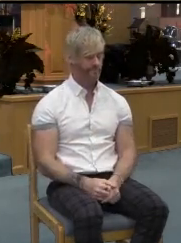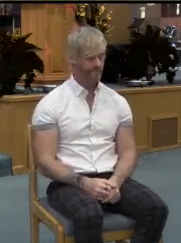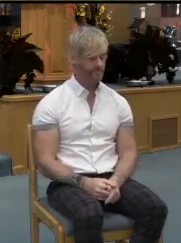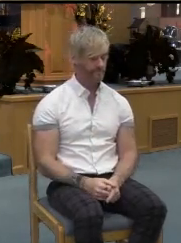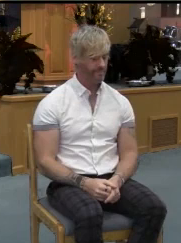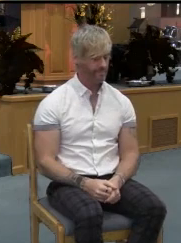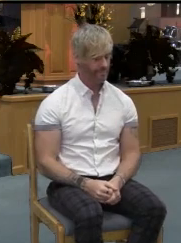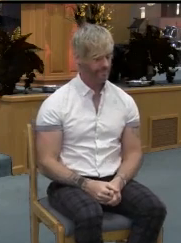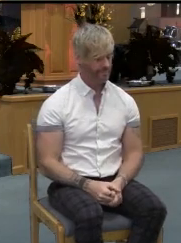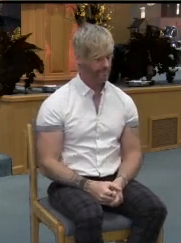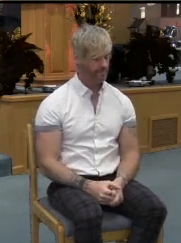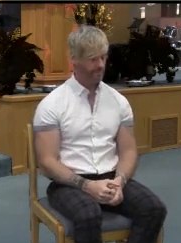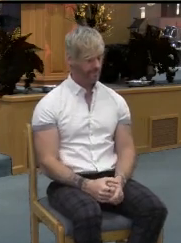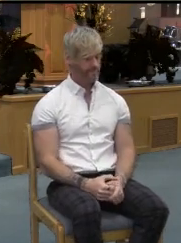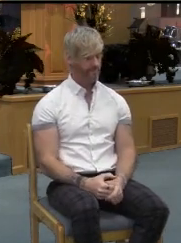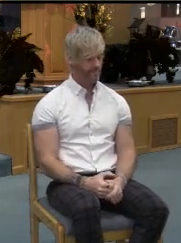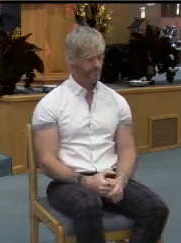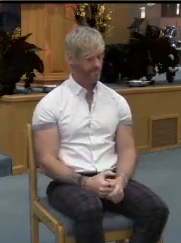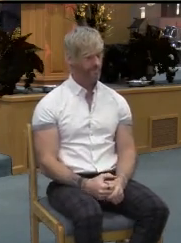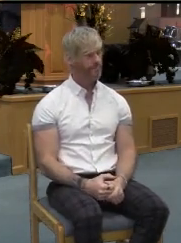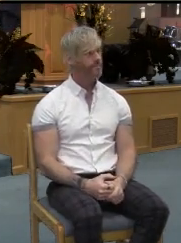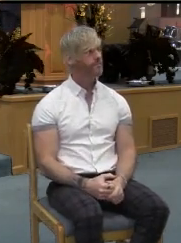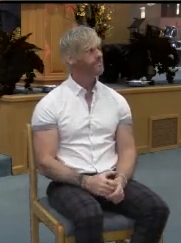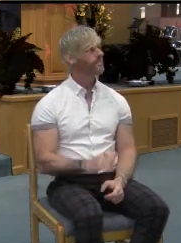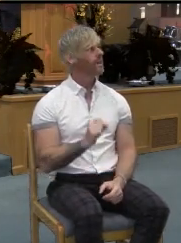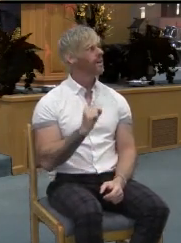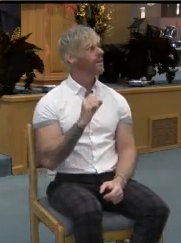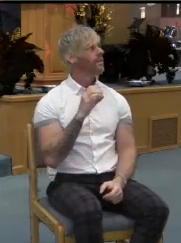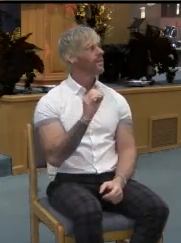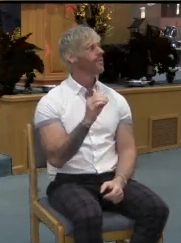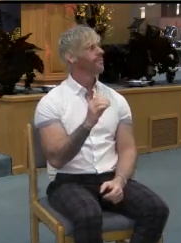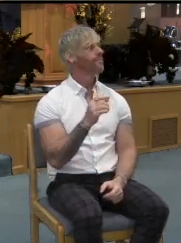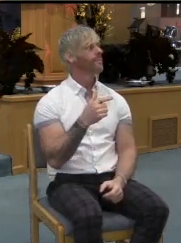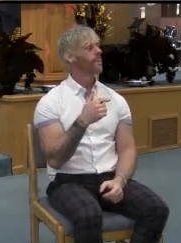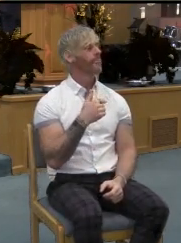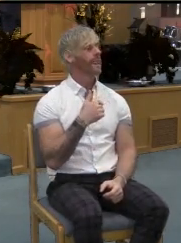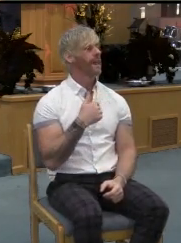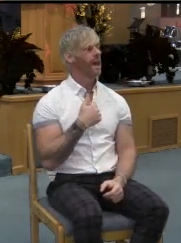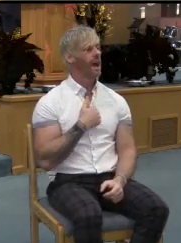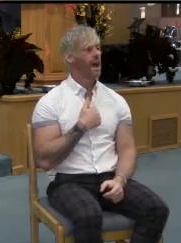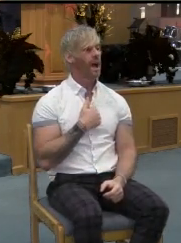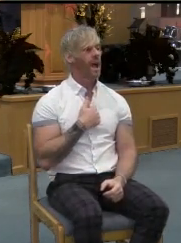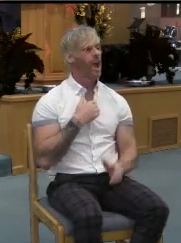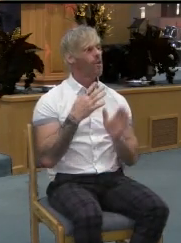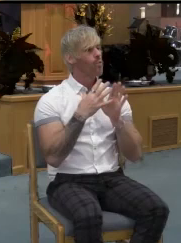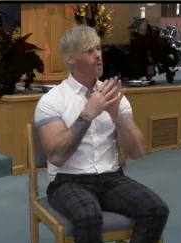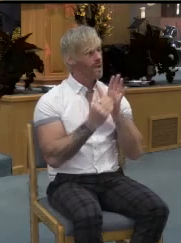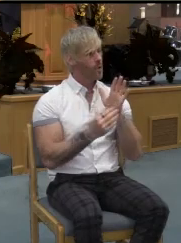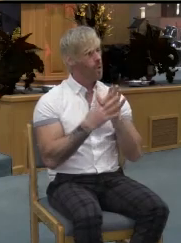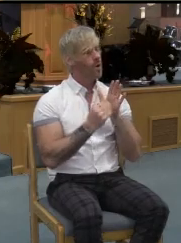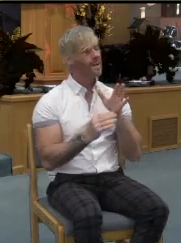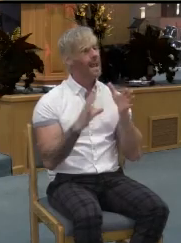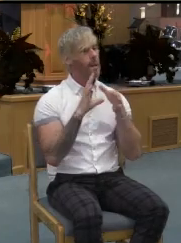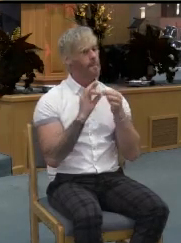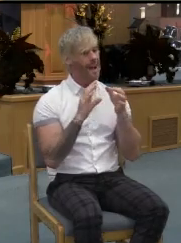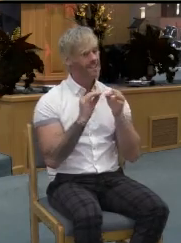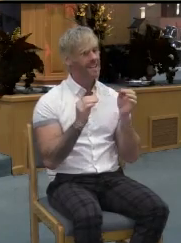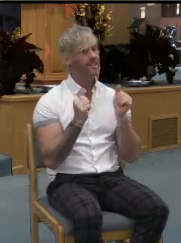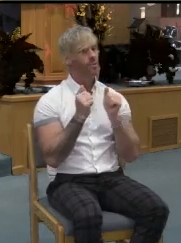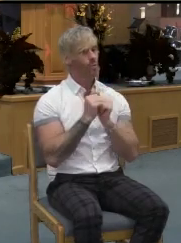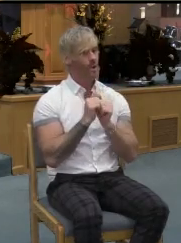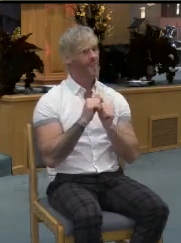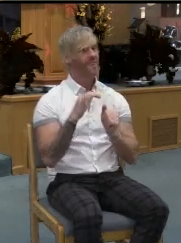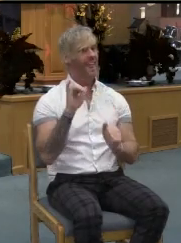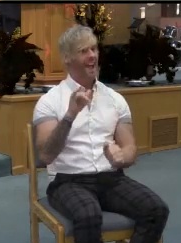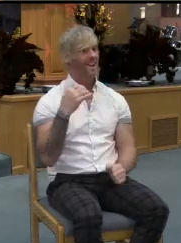23 seconds long, so listen carefully. I'll make sure my volume is up here on my phone. Yeah, there we go.